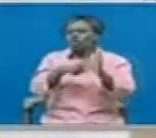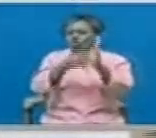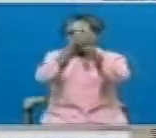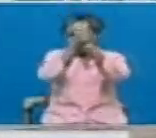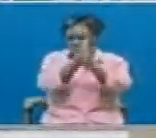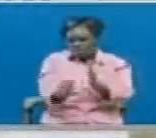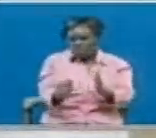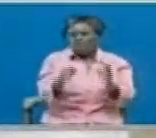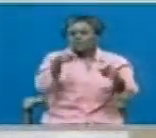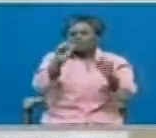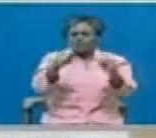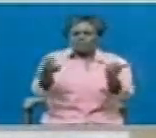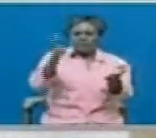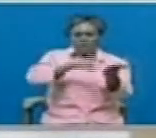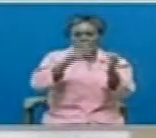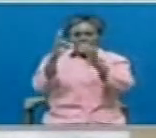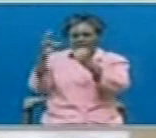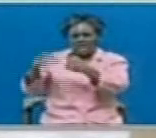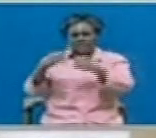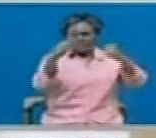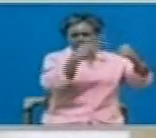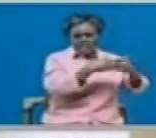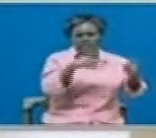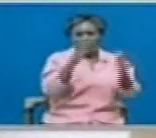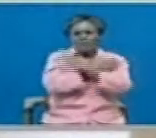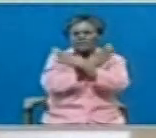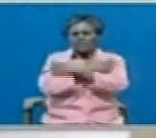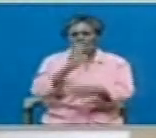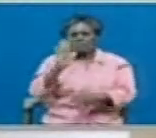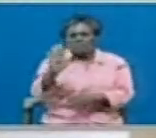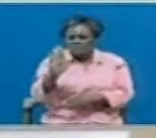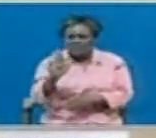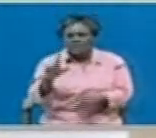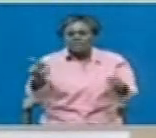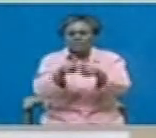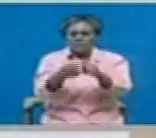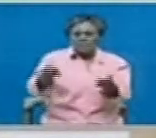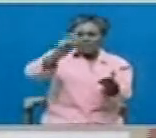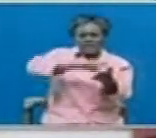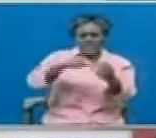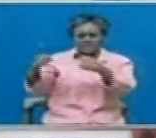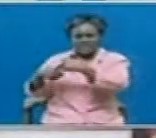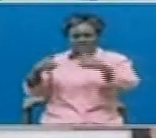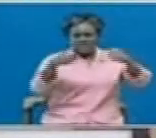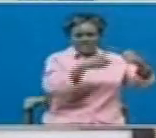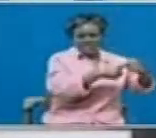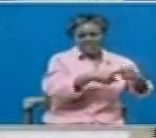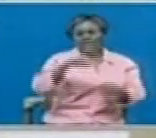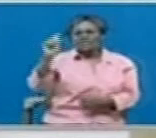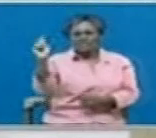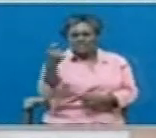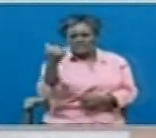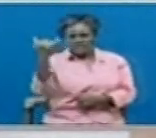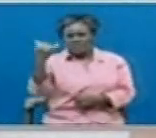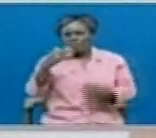batting prowess as he recorded 88 runs, while his partner Imran Rafiq added another 66. Kenya's